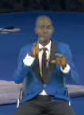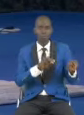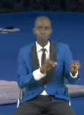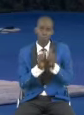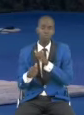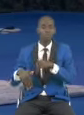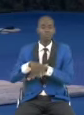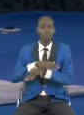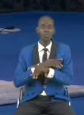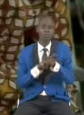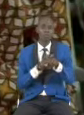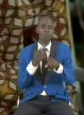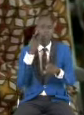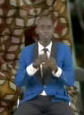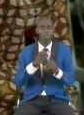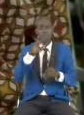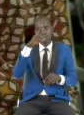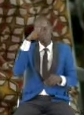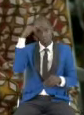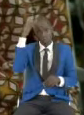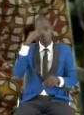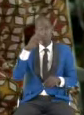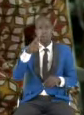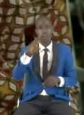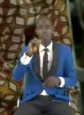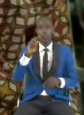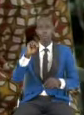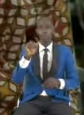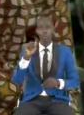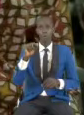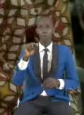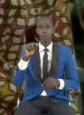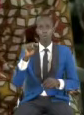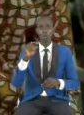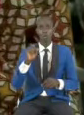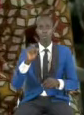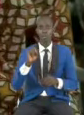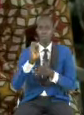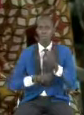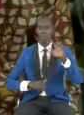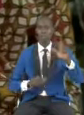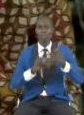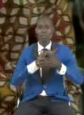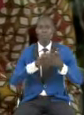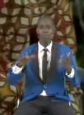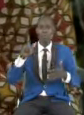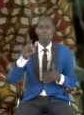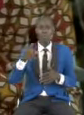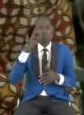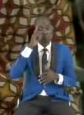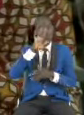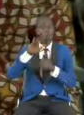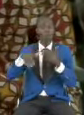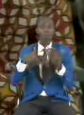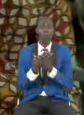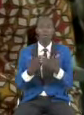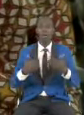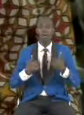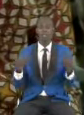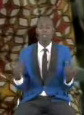3, reading from verse 23. Romans chapter 3, verse 23, for all have sinned and